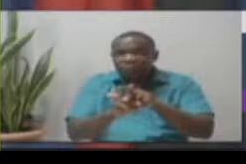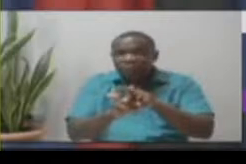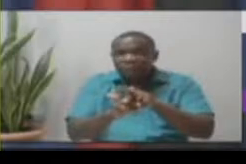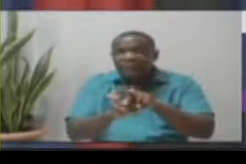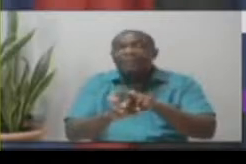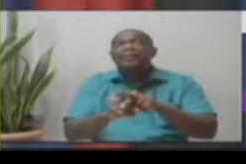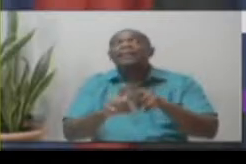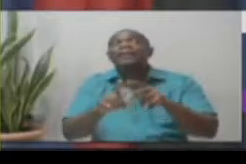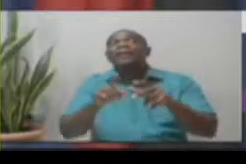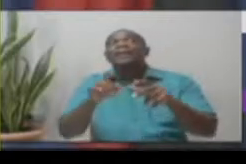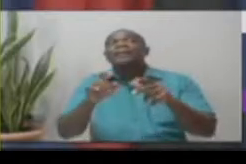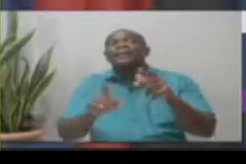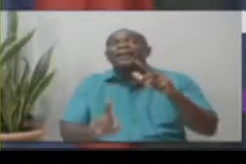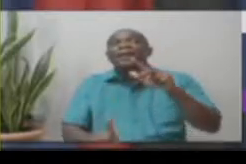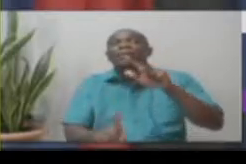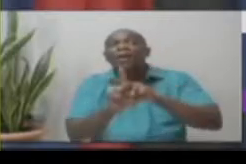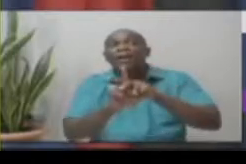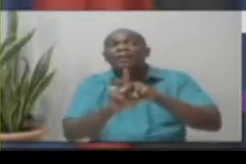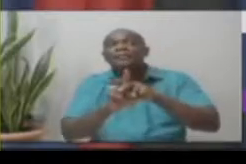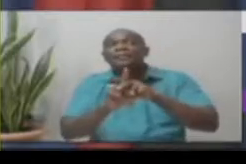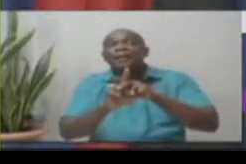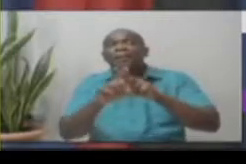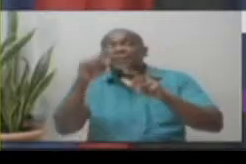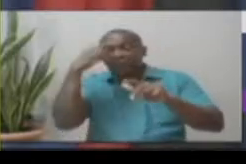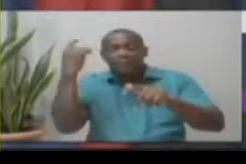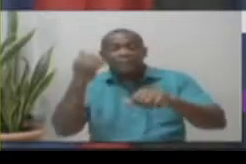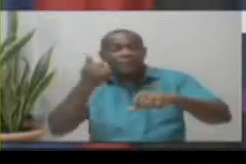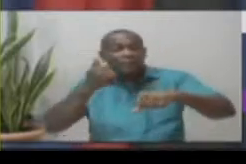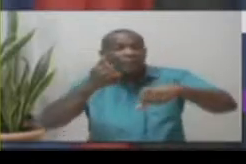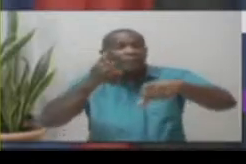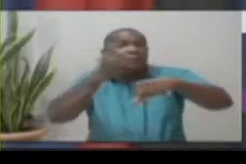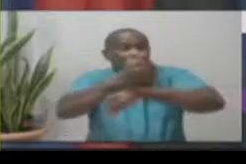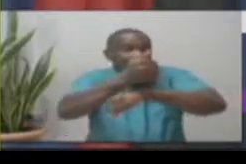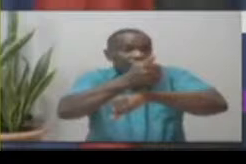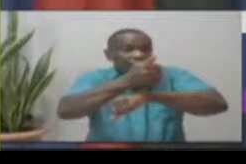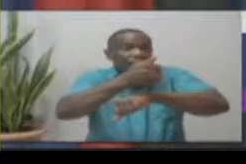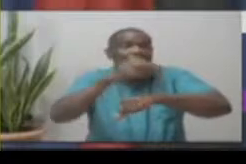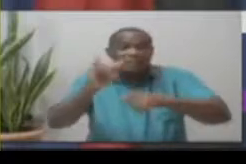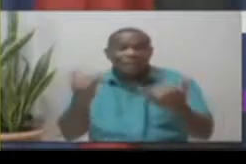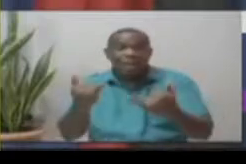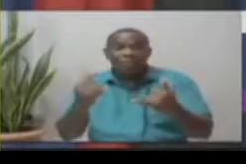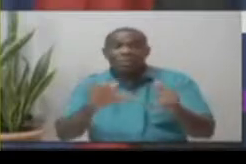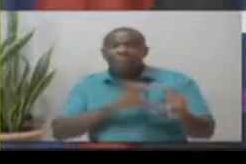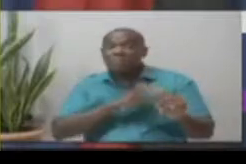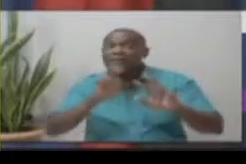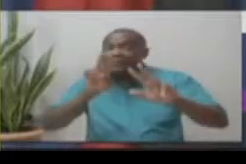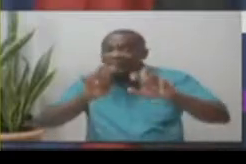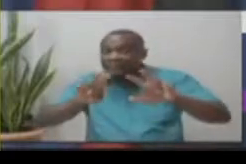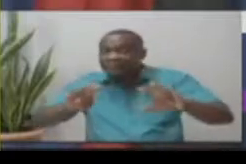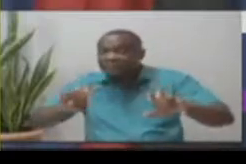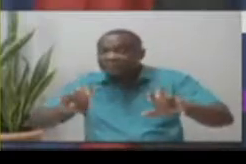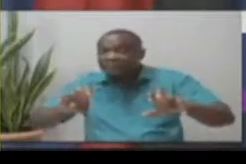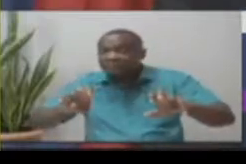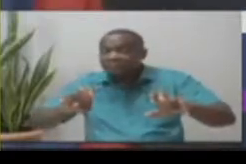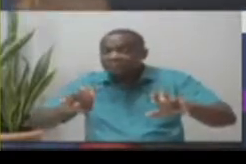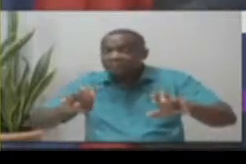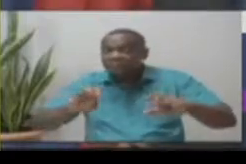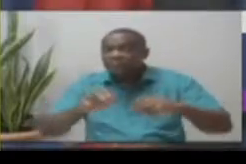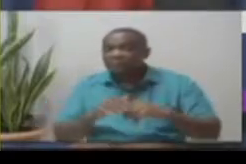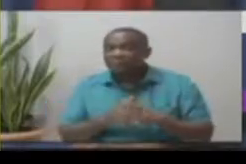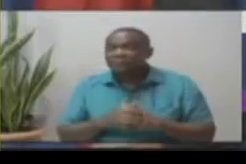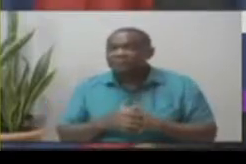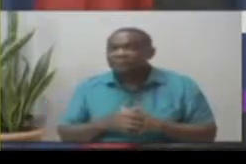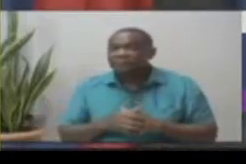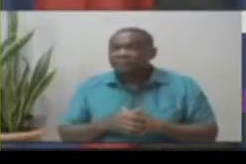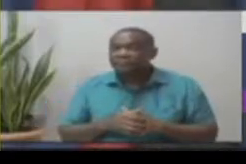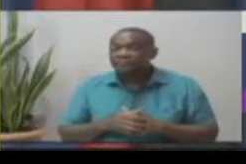police investigation, of a member of parliament facilitating that same exemption for a member of the